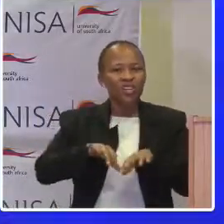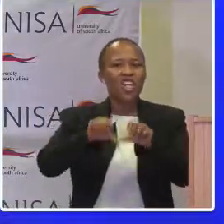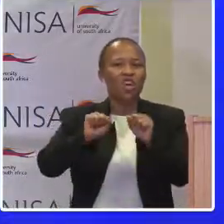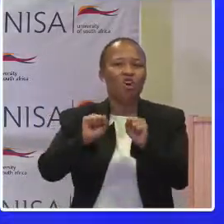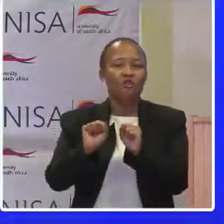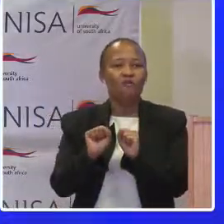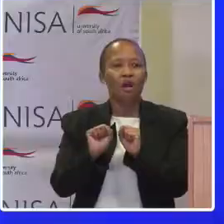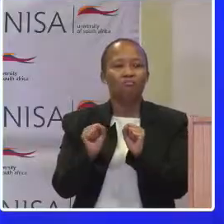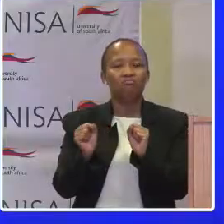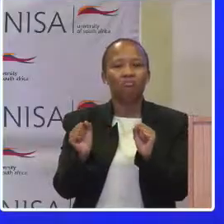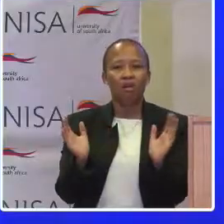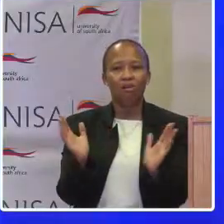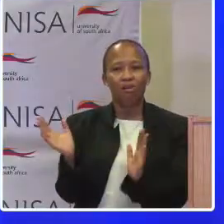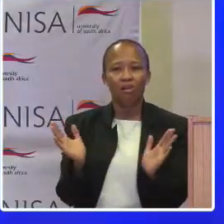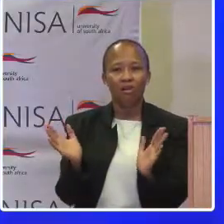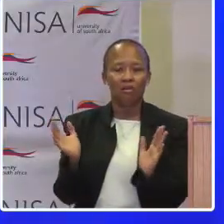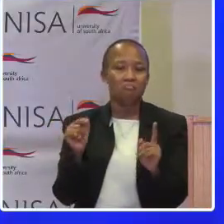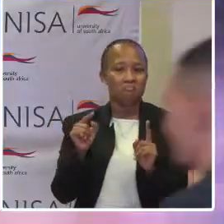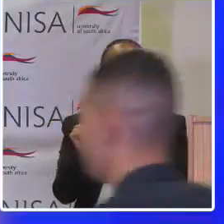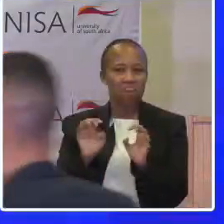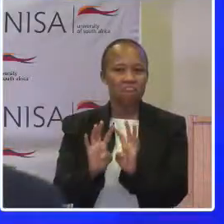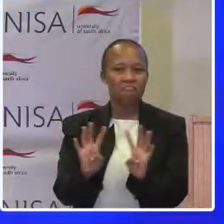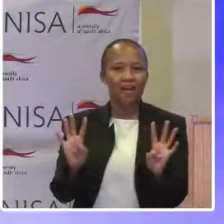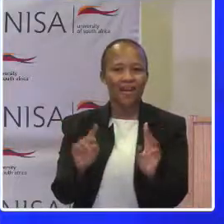I have controls now. It's back to me.